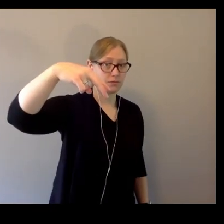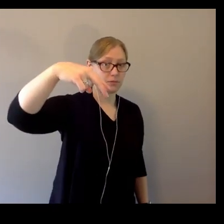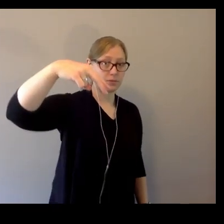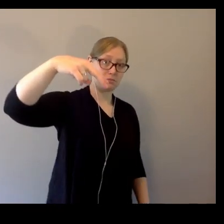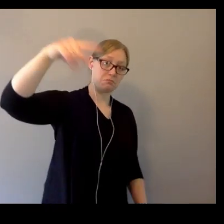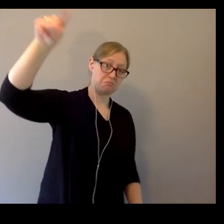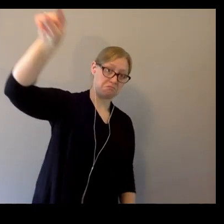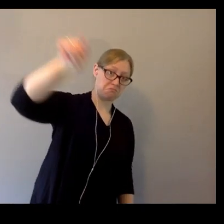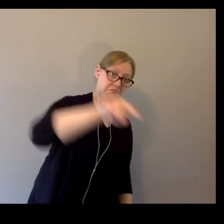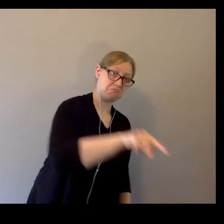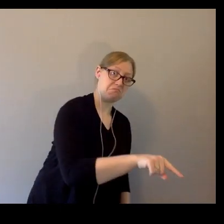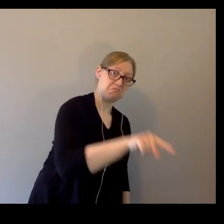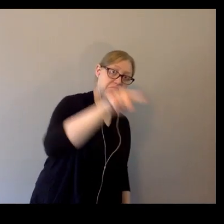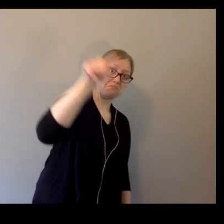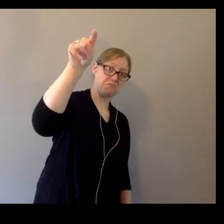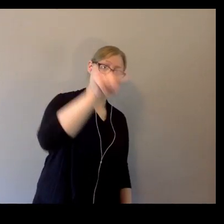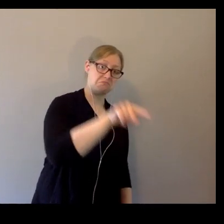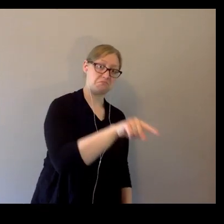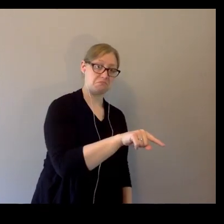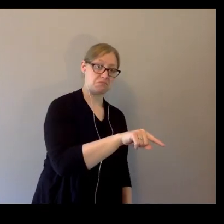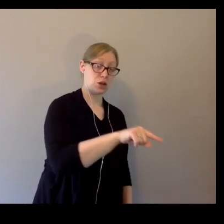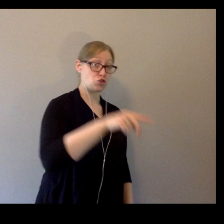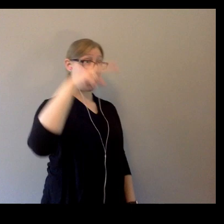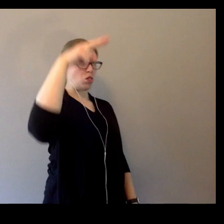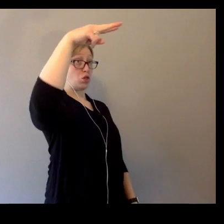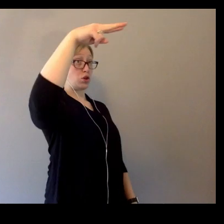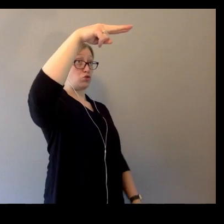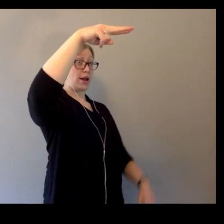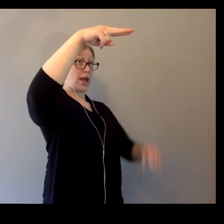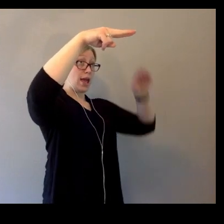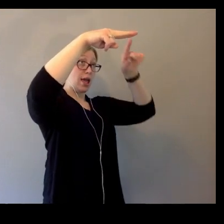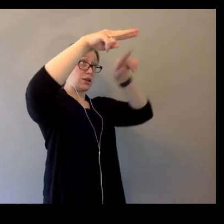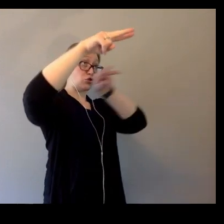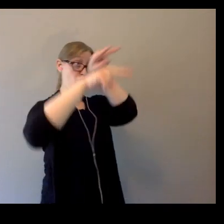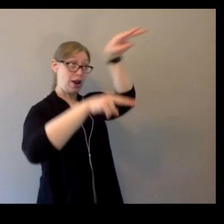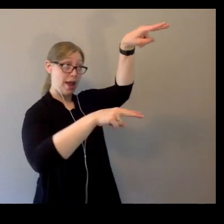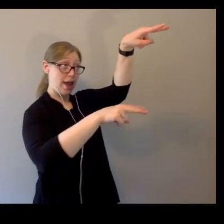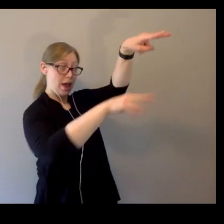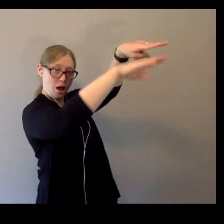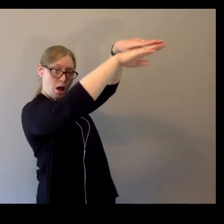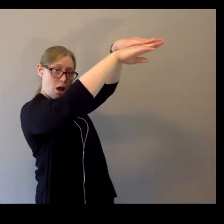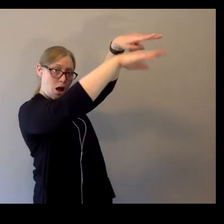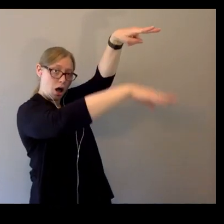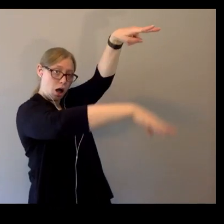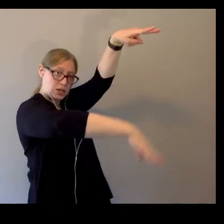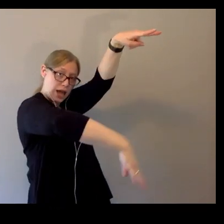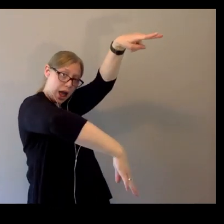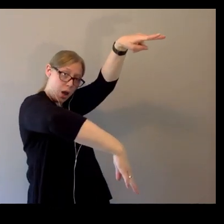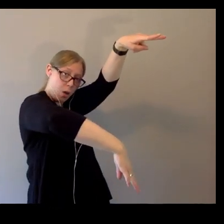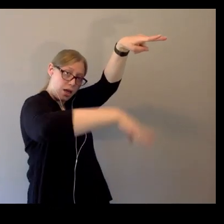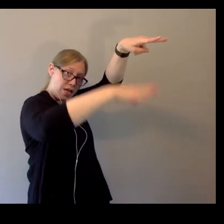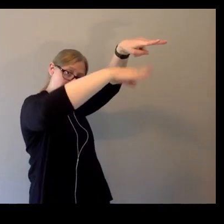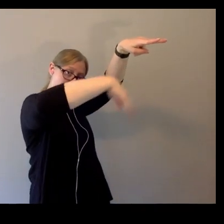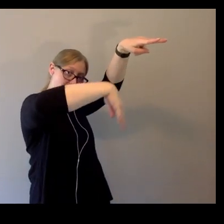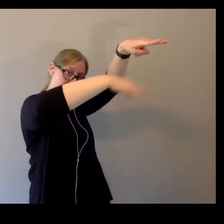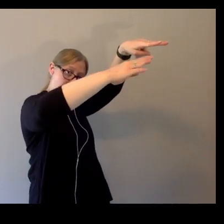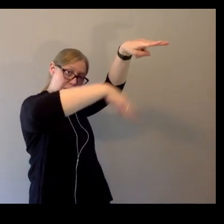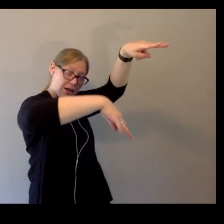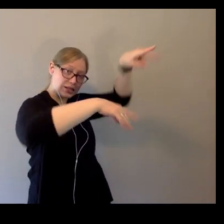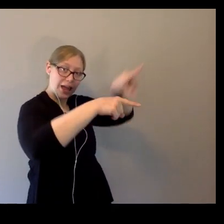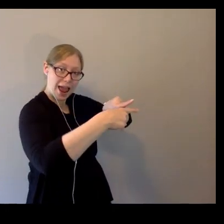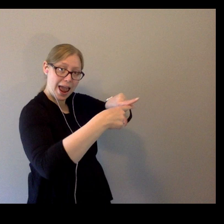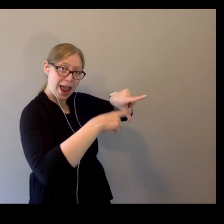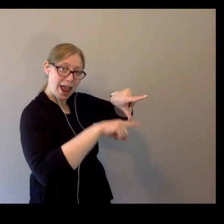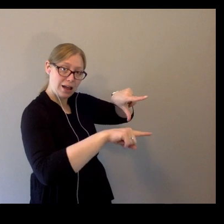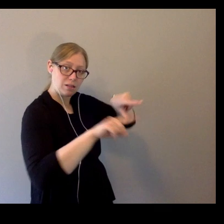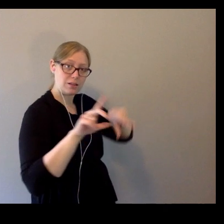that angle as the angle from looking straight ahead to looking down at the object I'm looking at. So an angle of elevation might